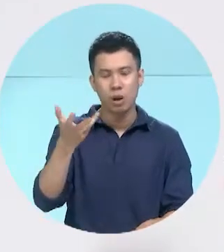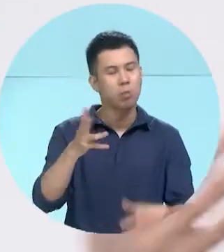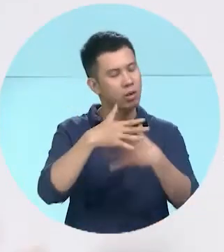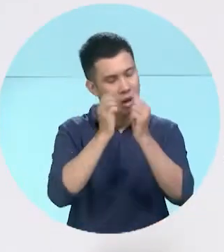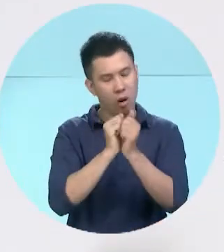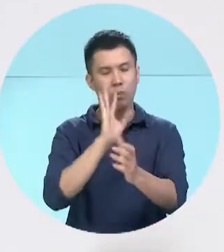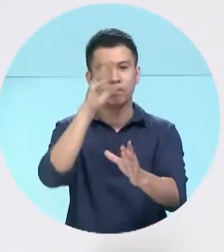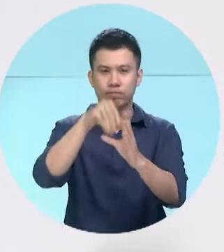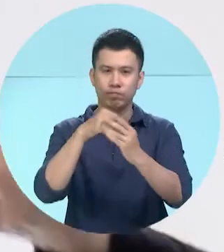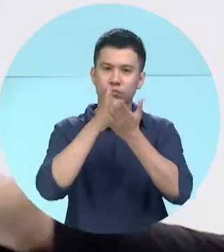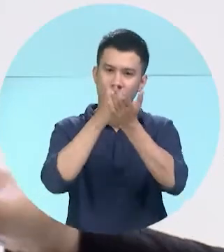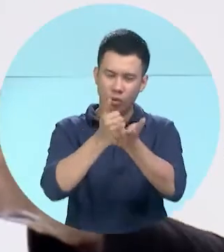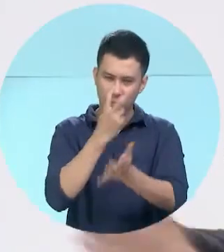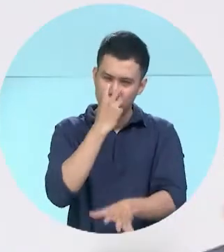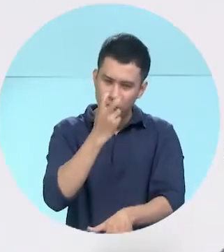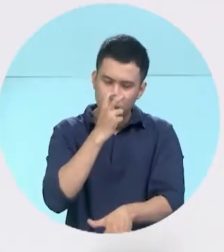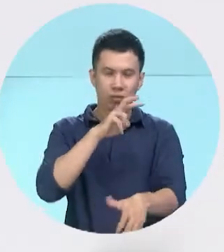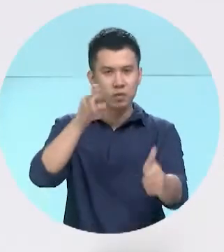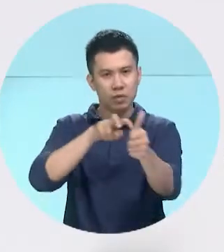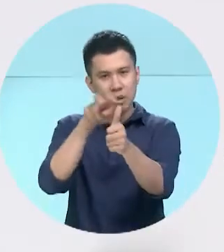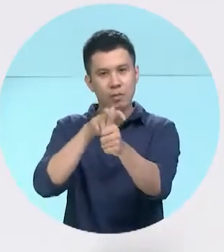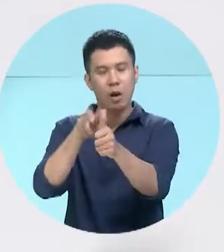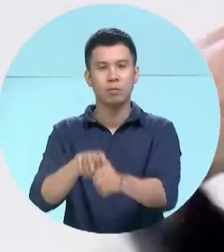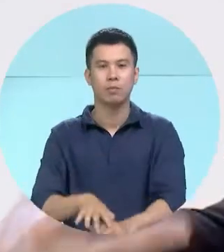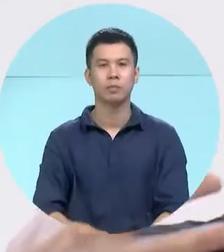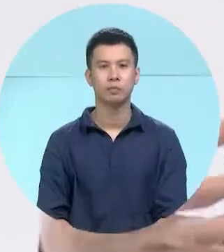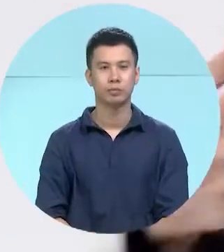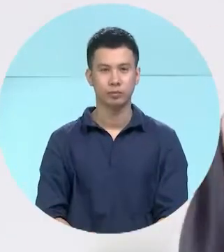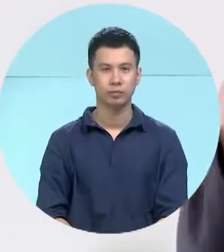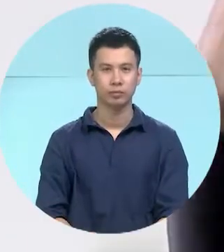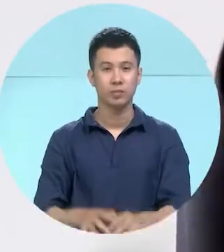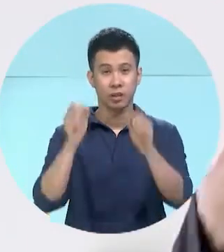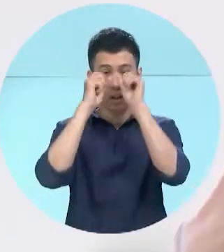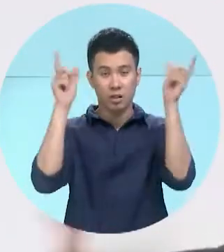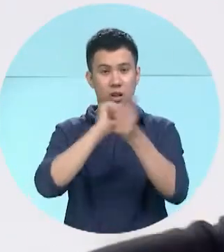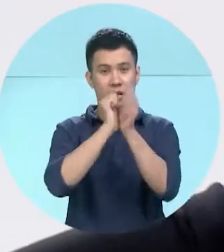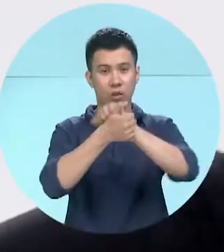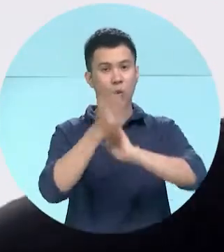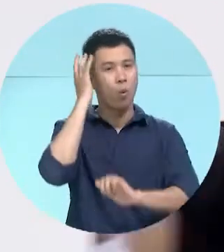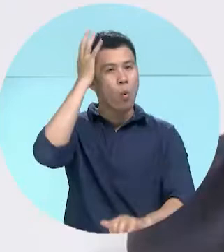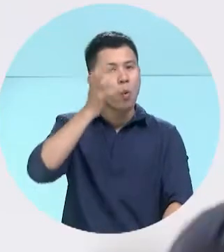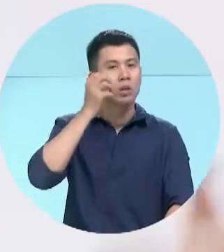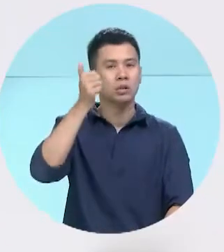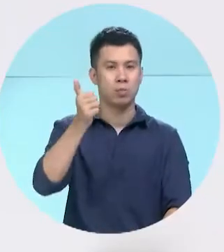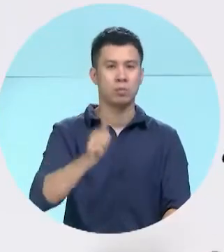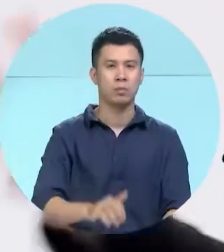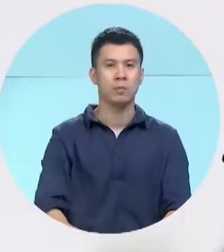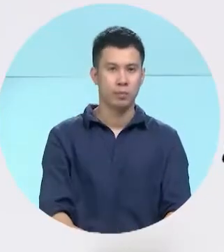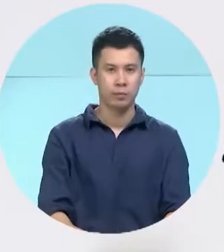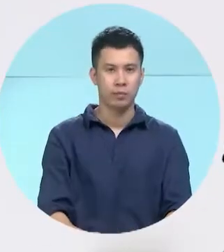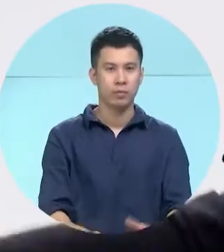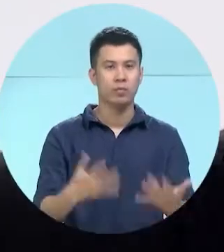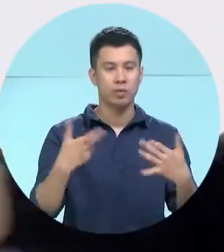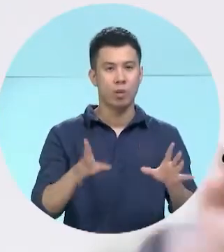that when they go out in the street, we don't, as parents, we don't have to worry about them. We believe that, oh, everyone in the community will